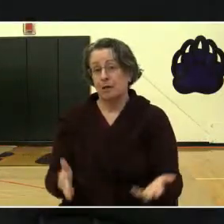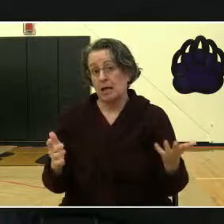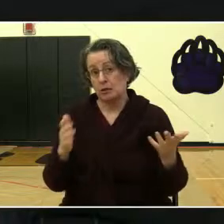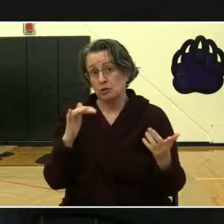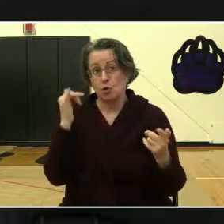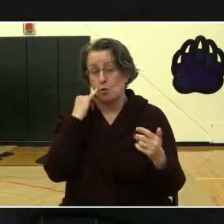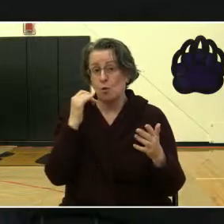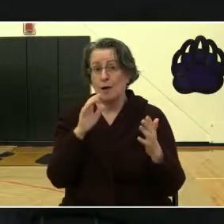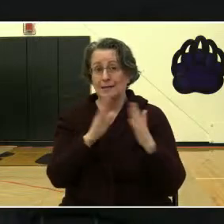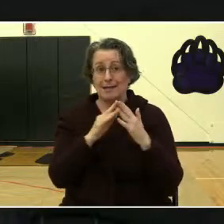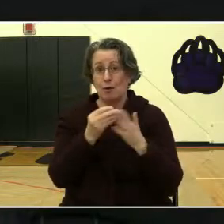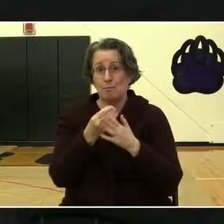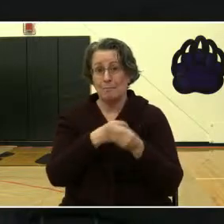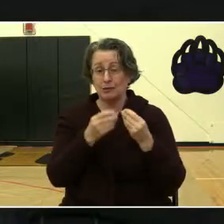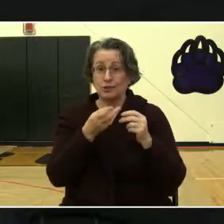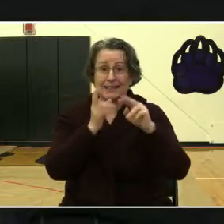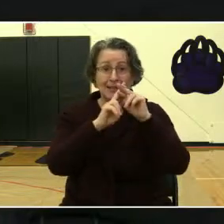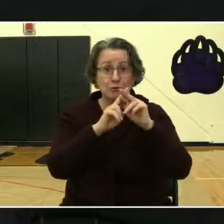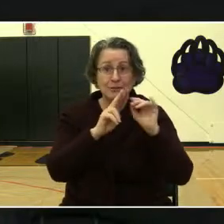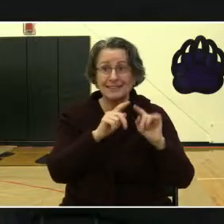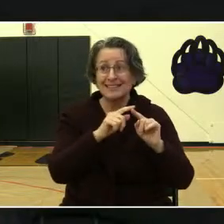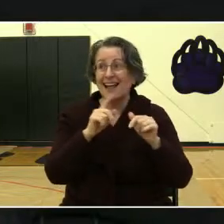vote Mr